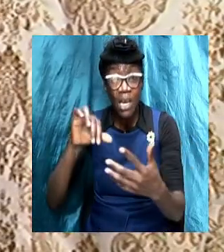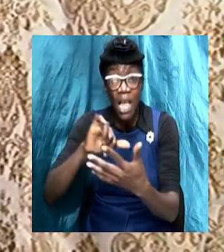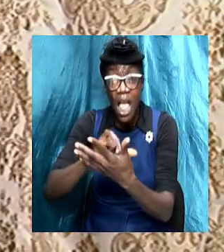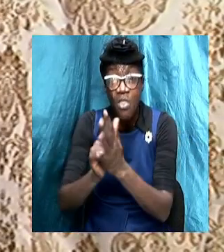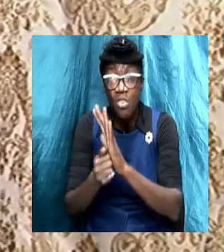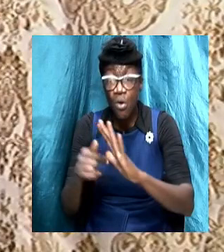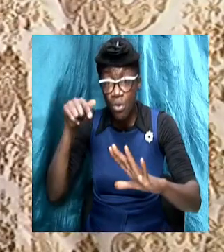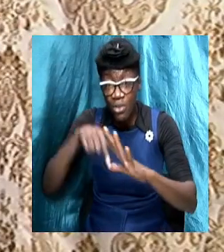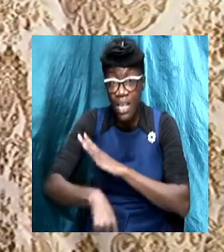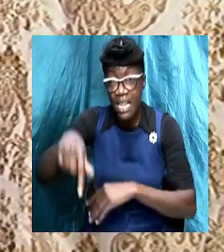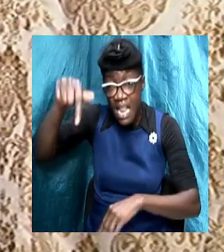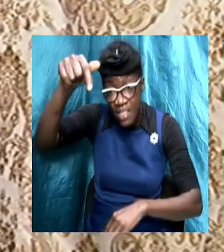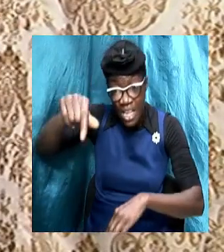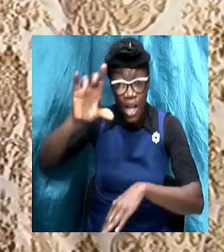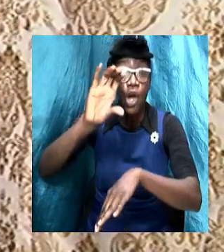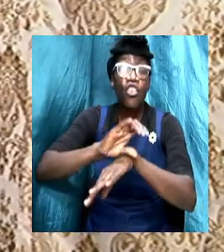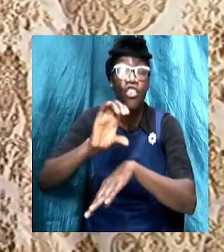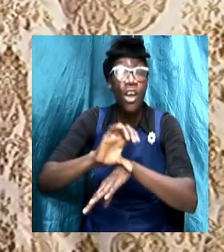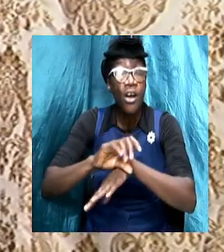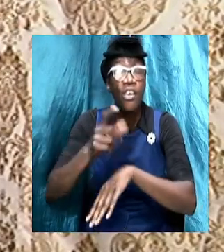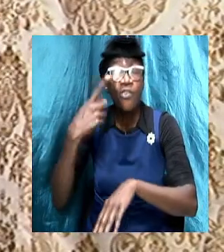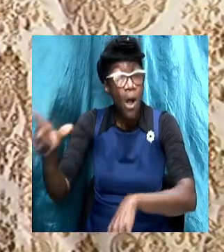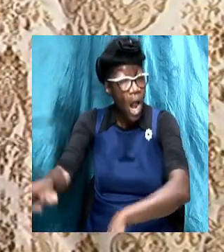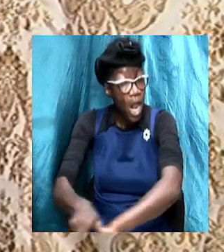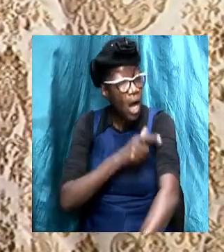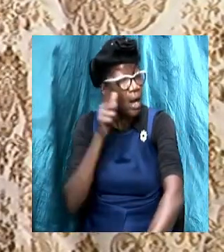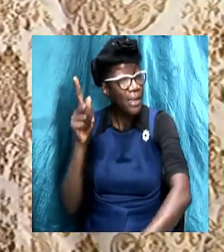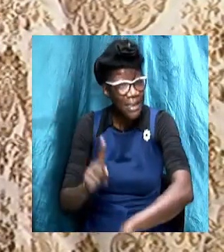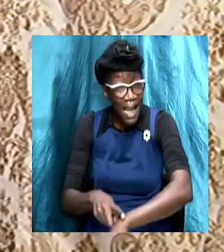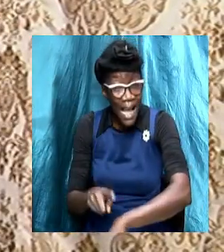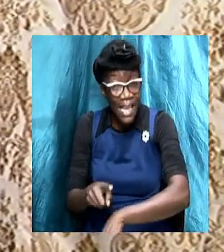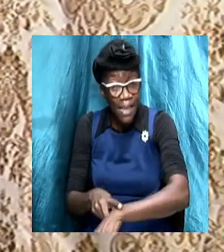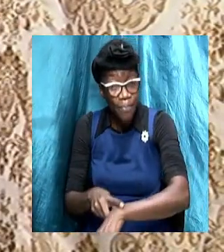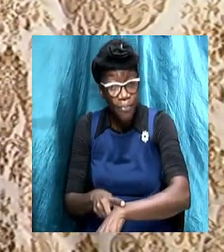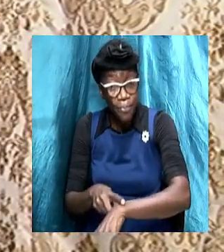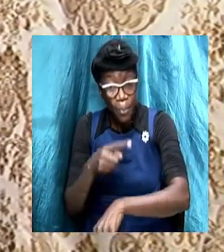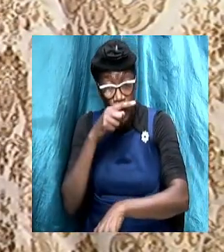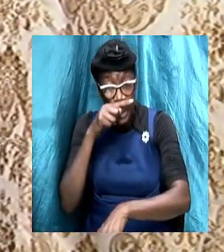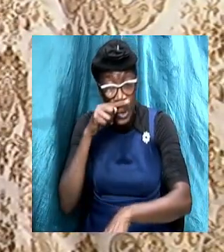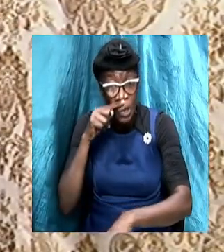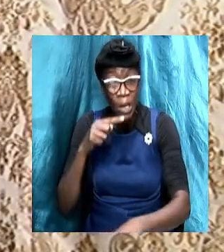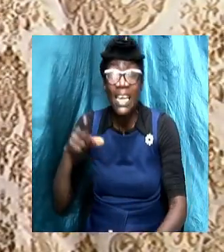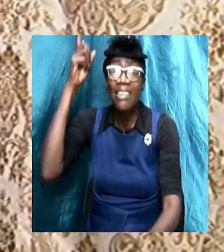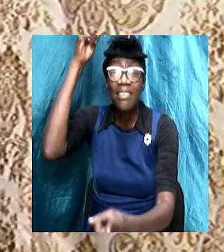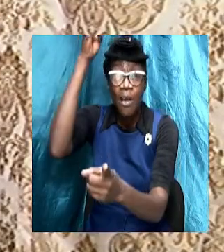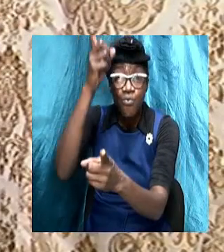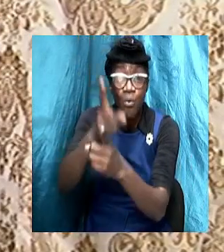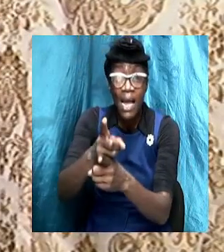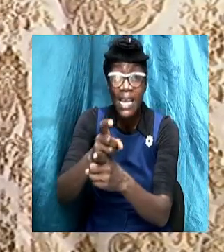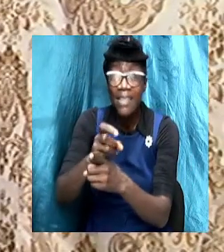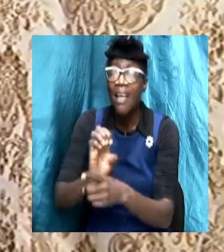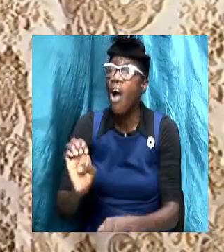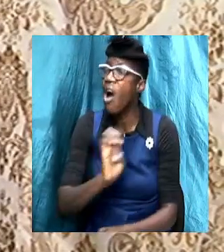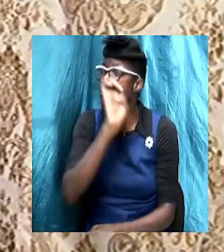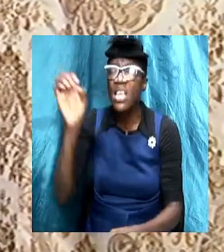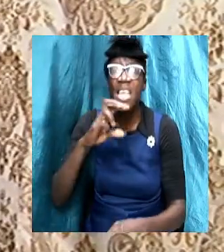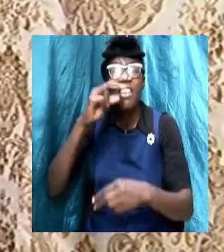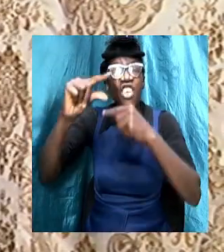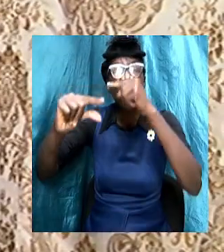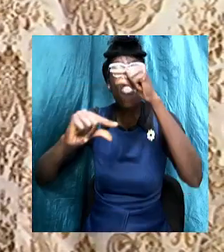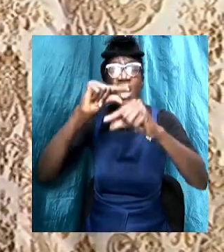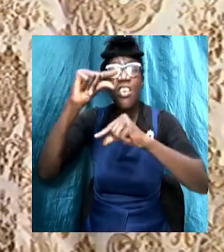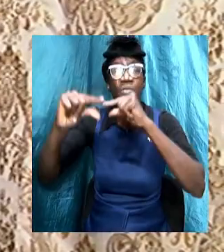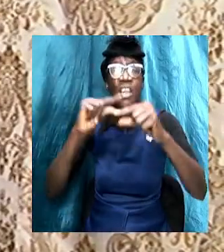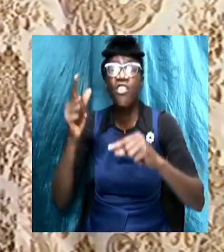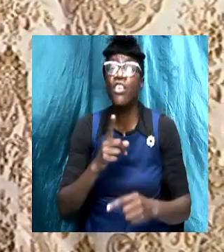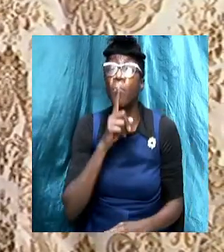while. It's our key responsibility. It's a vital obligation of each generation to